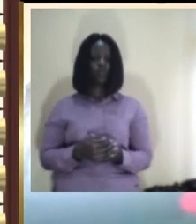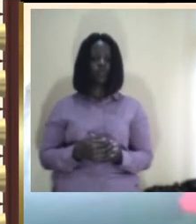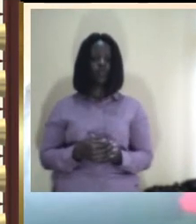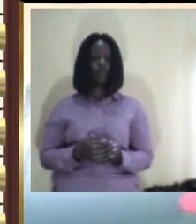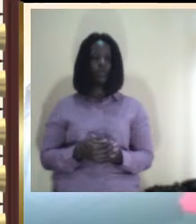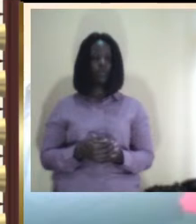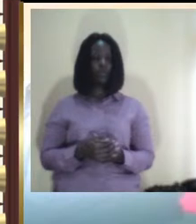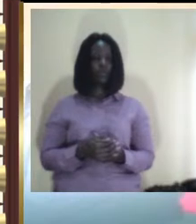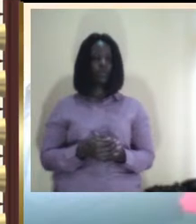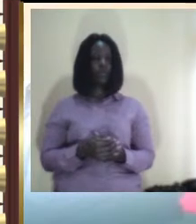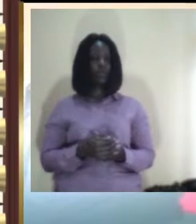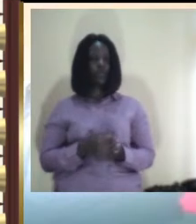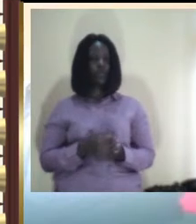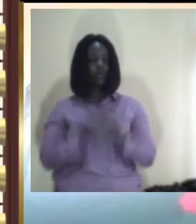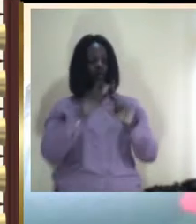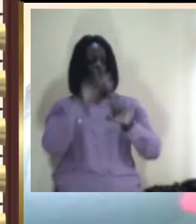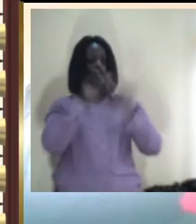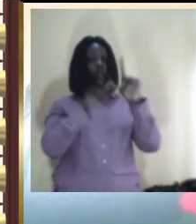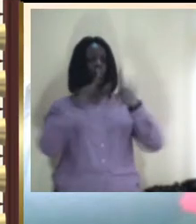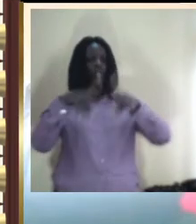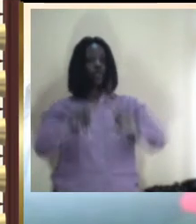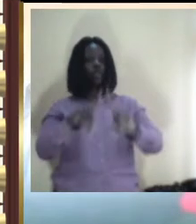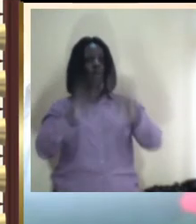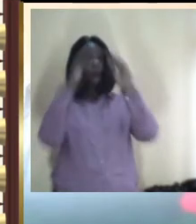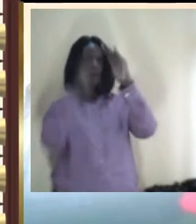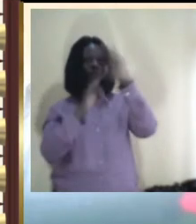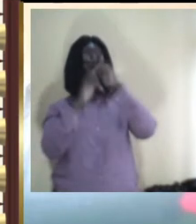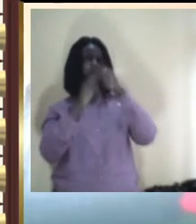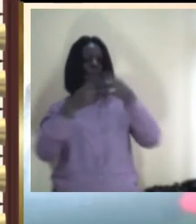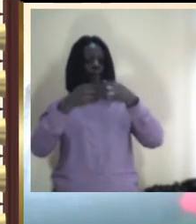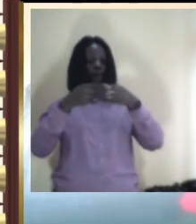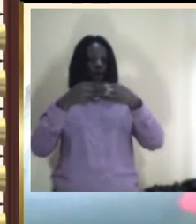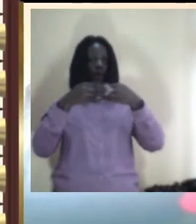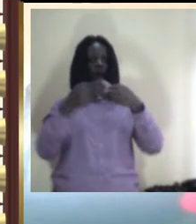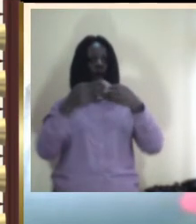Honorable Chair and the members,